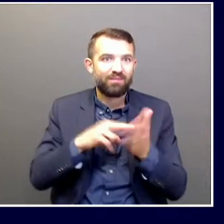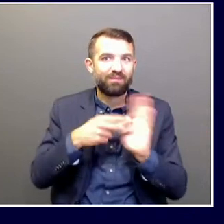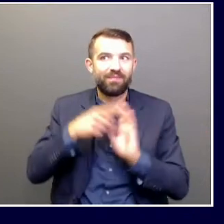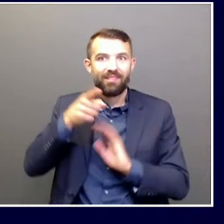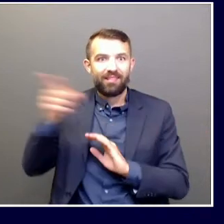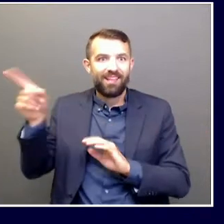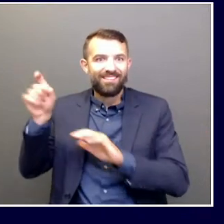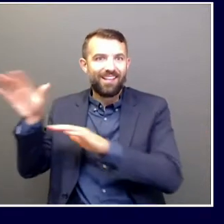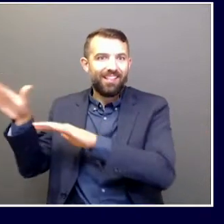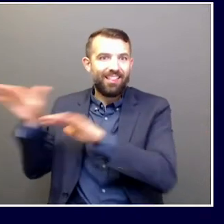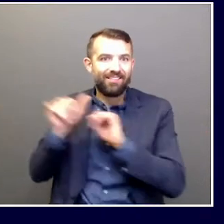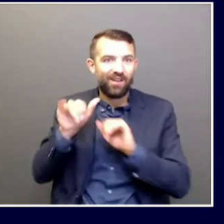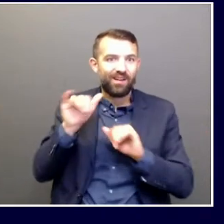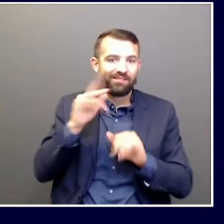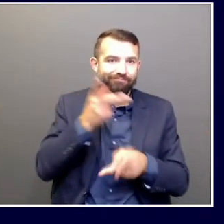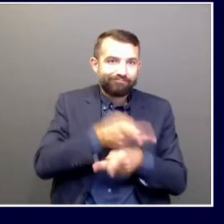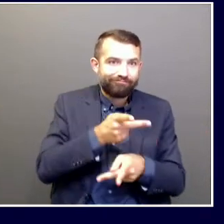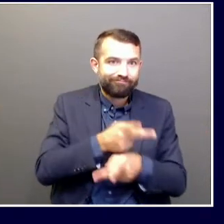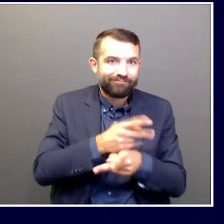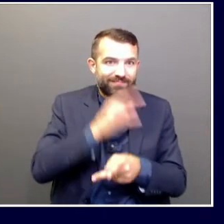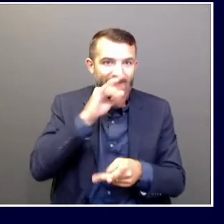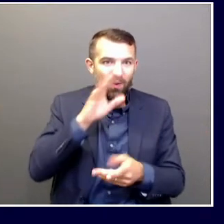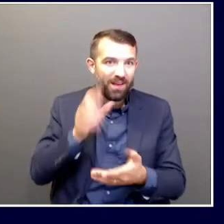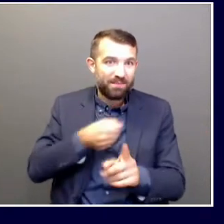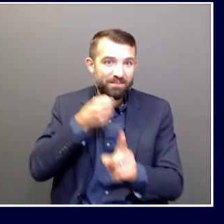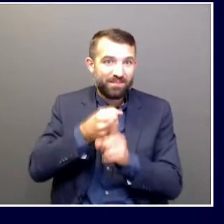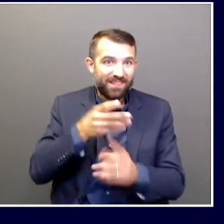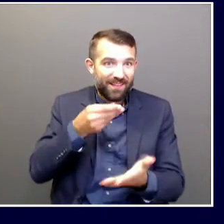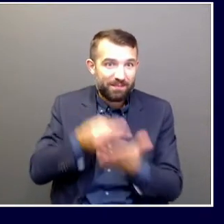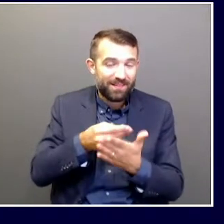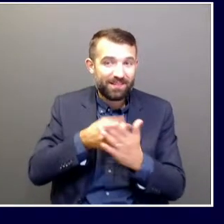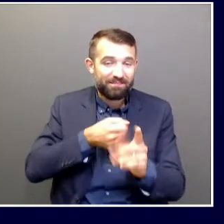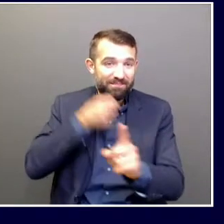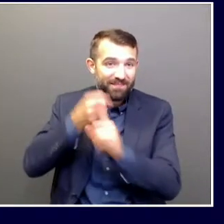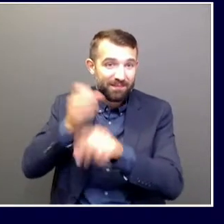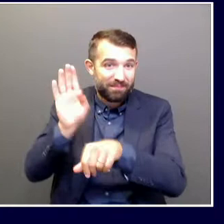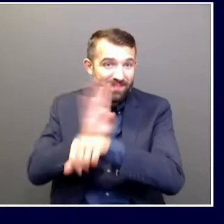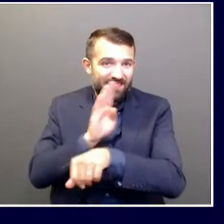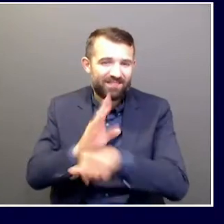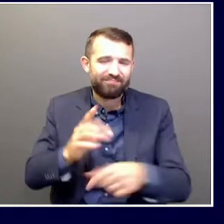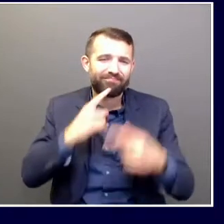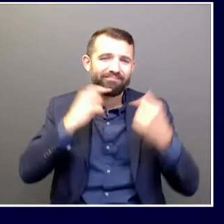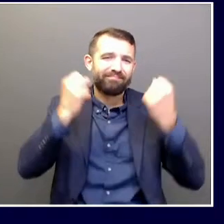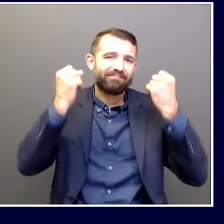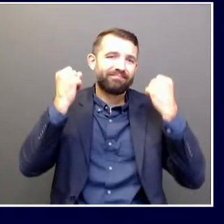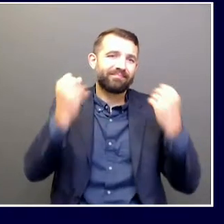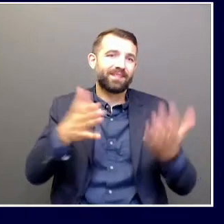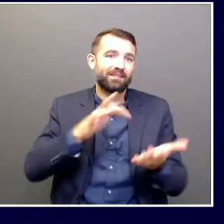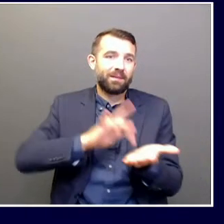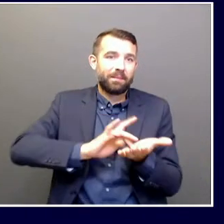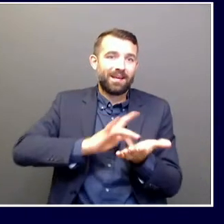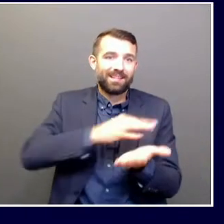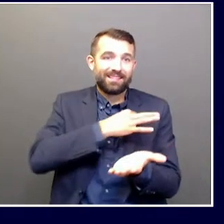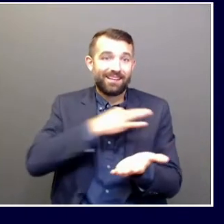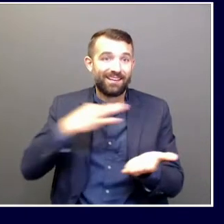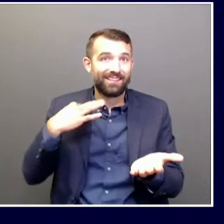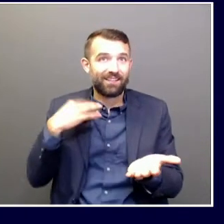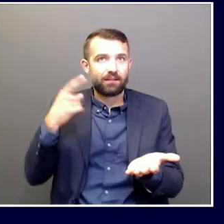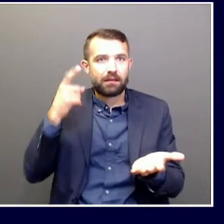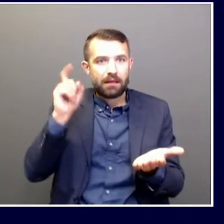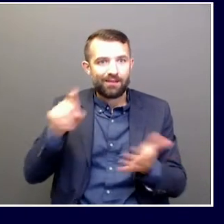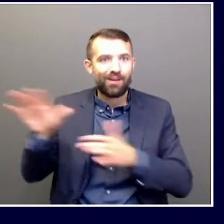people whose children are taken out of school are healthcare workers who then can't get to work because they lack childcare. So